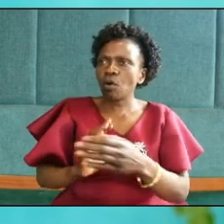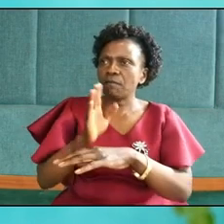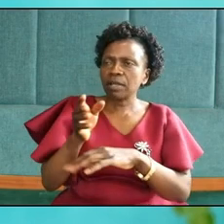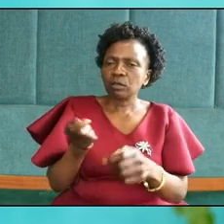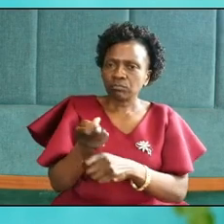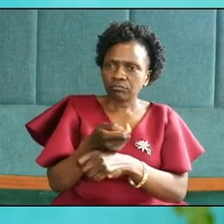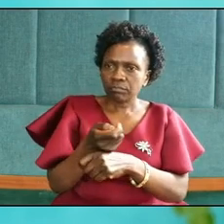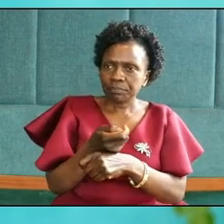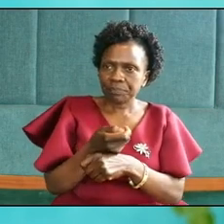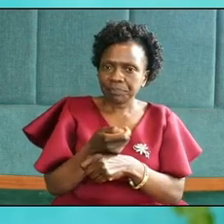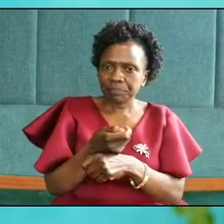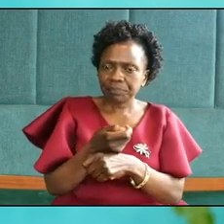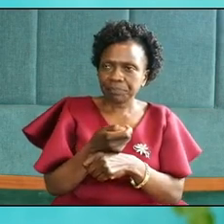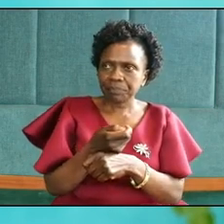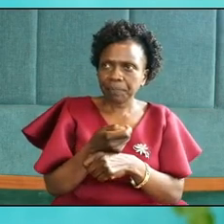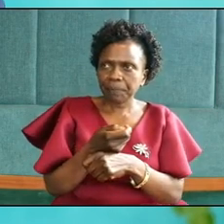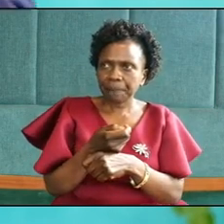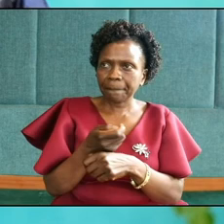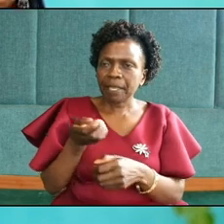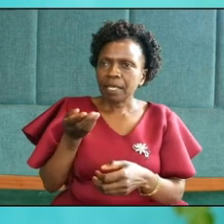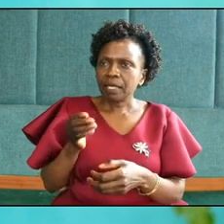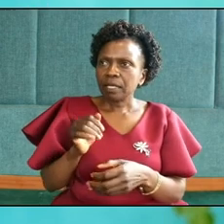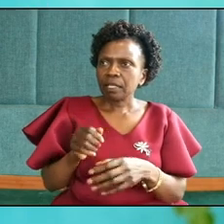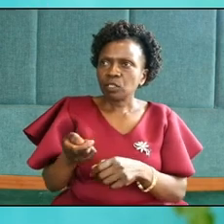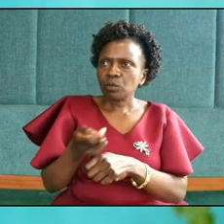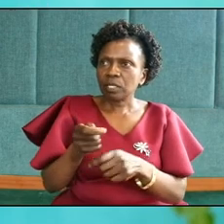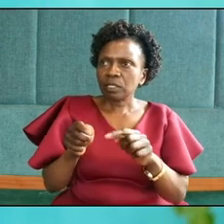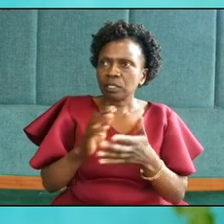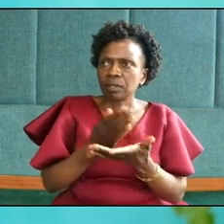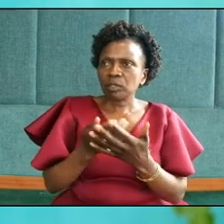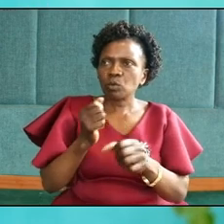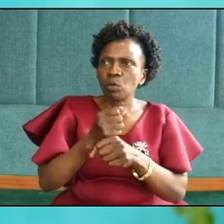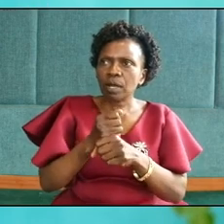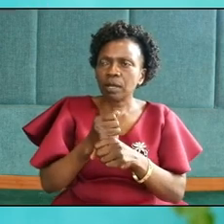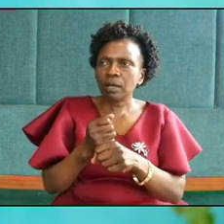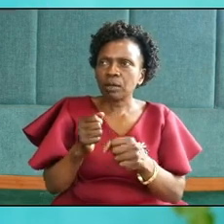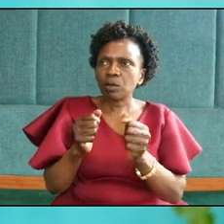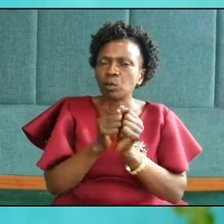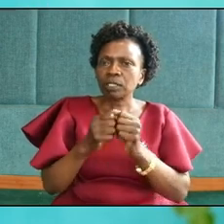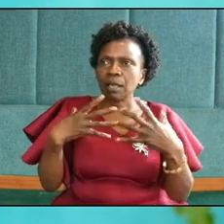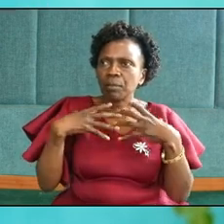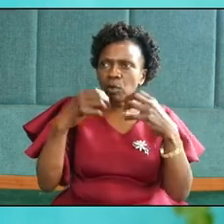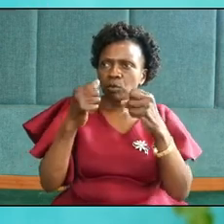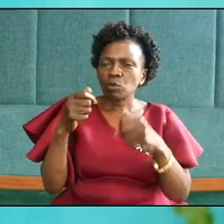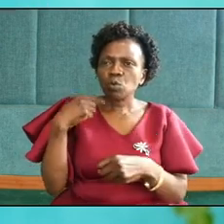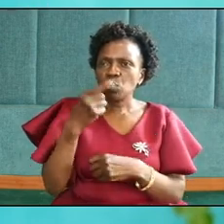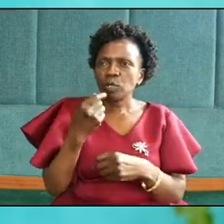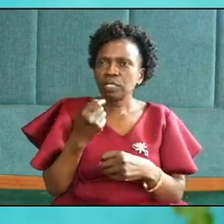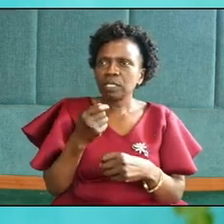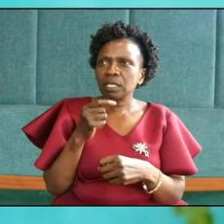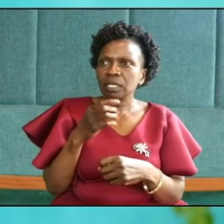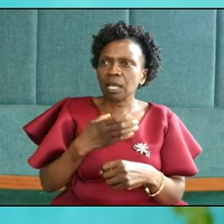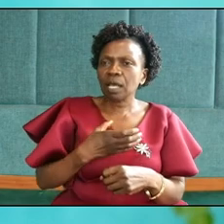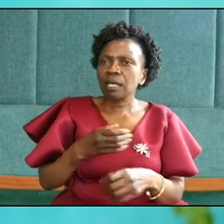a training. We've already mentioned one of them. He is trained sometimes to have a boss who is not of their own church